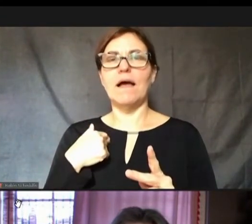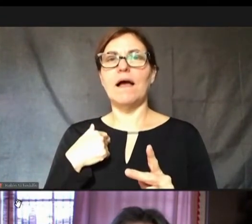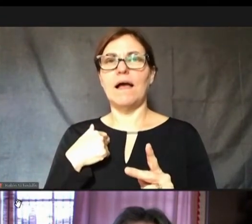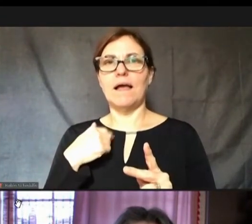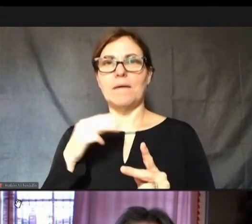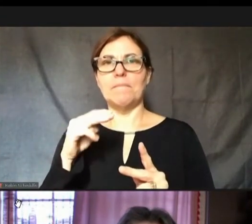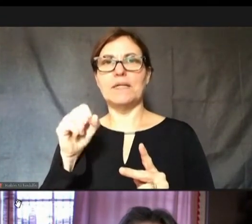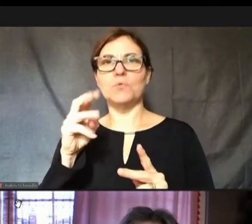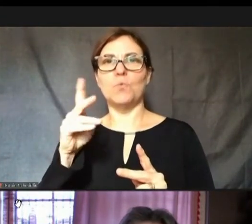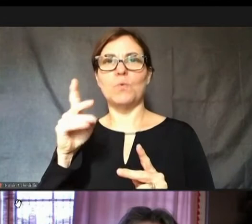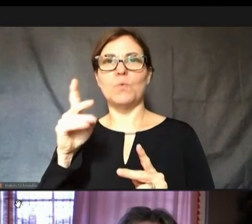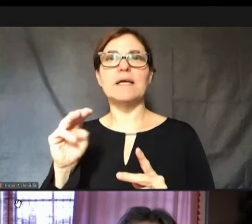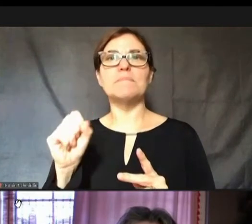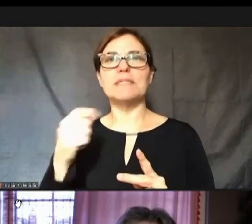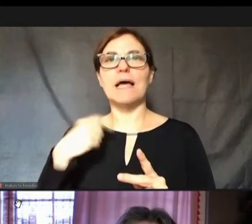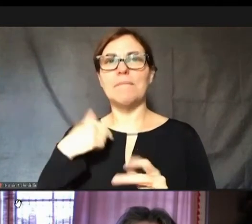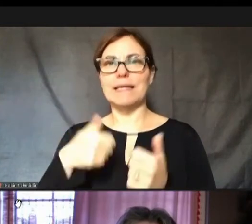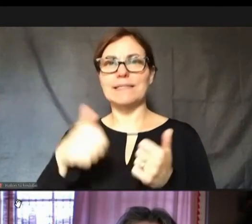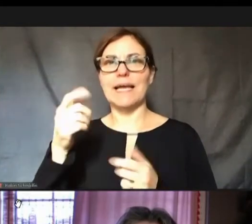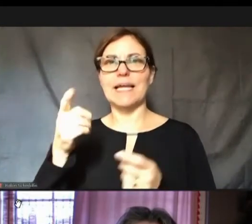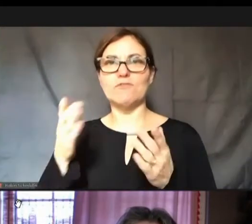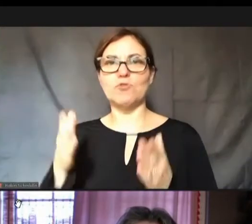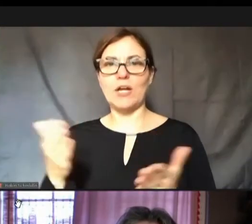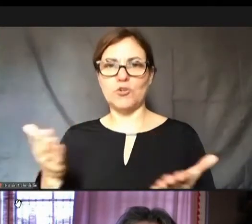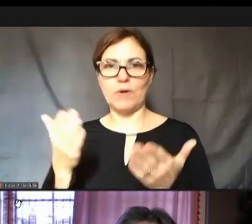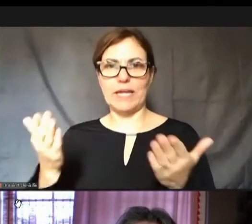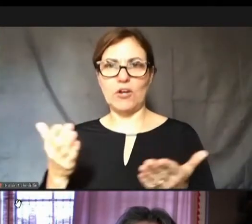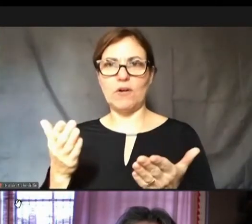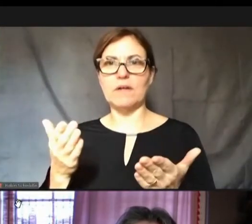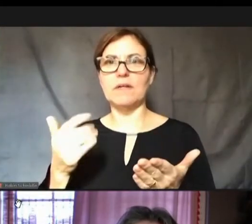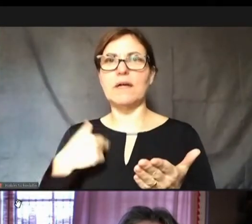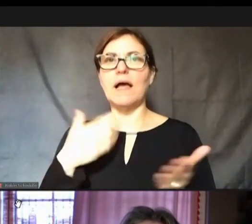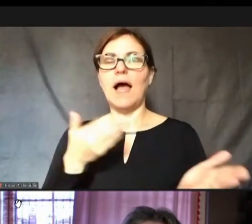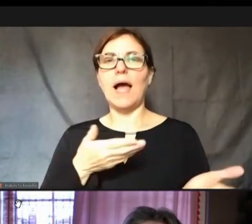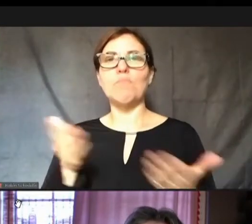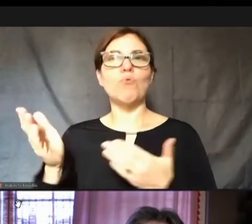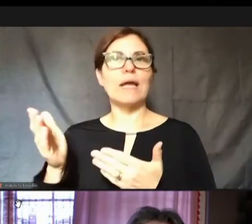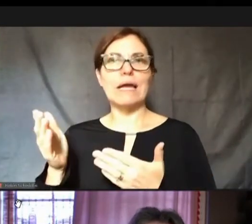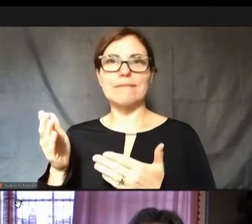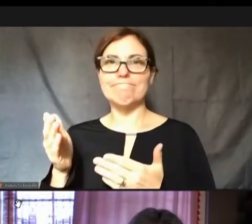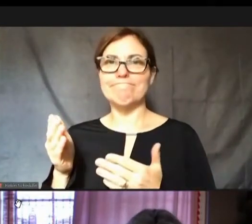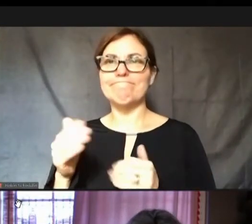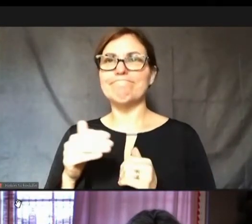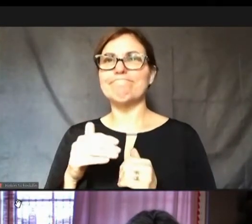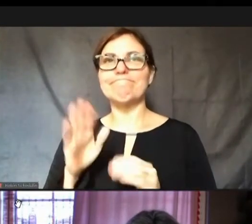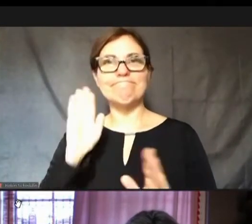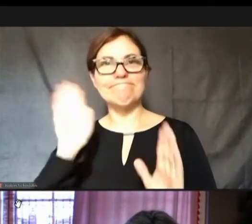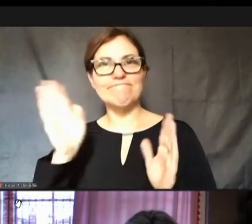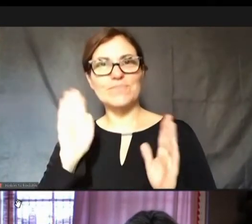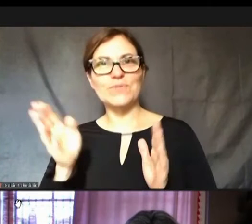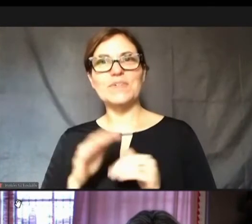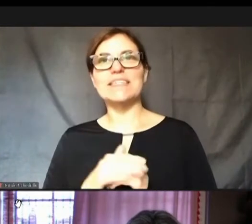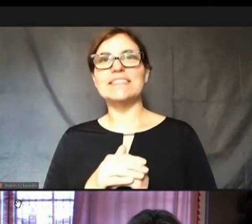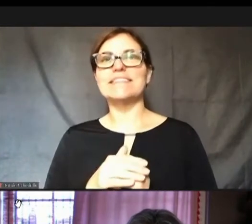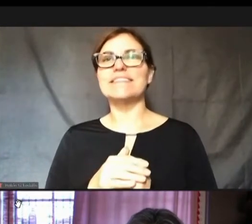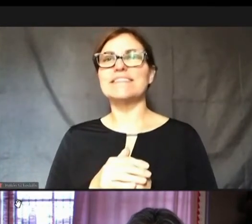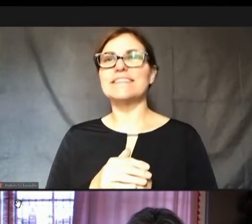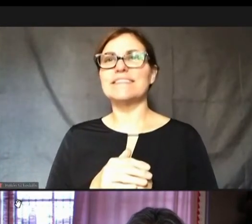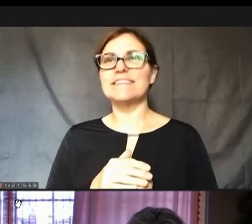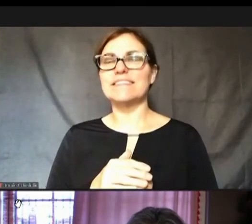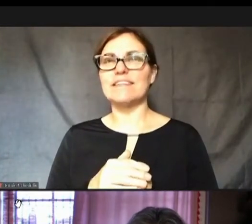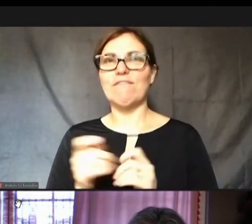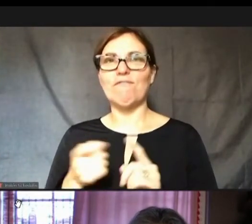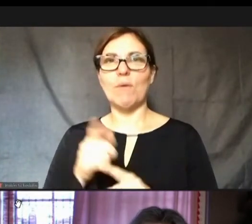here. I bring greetings from your council brother,